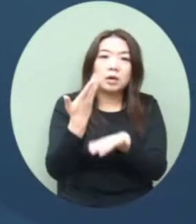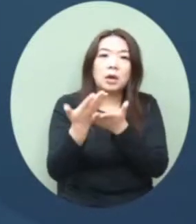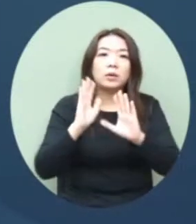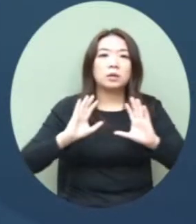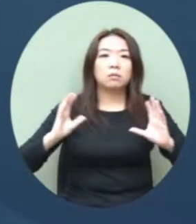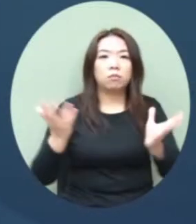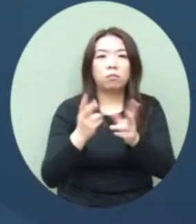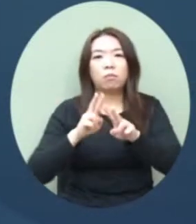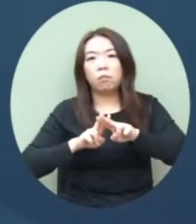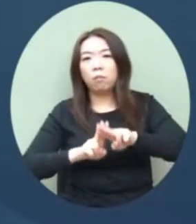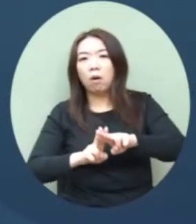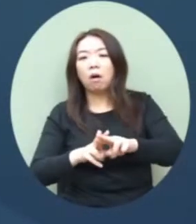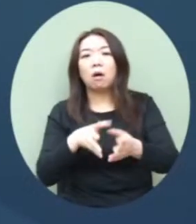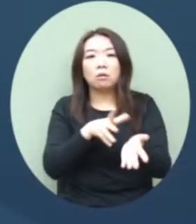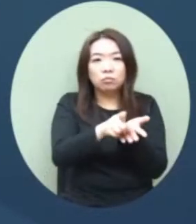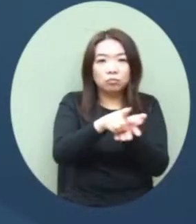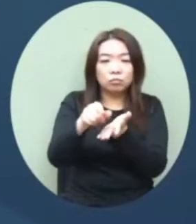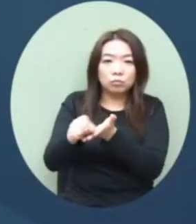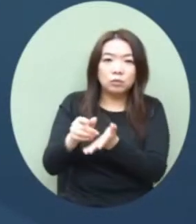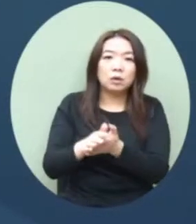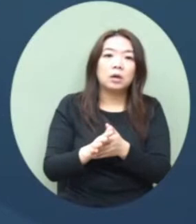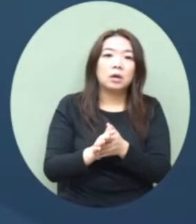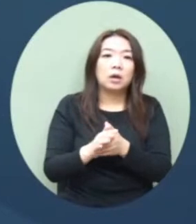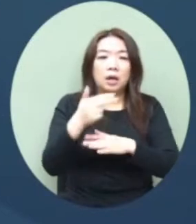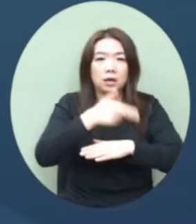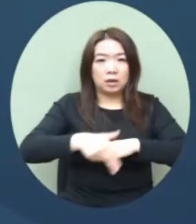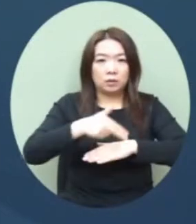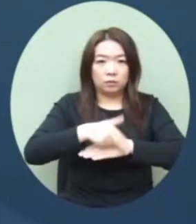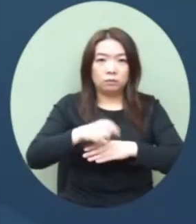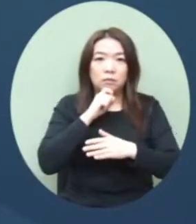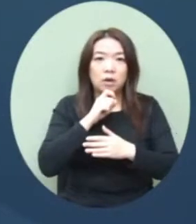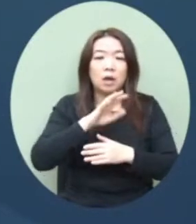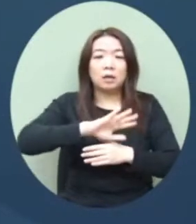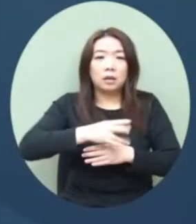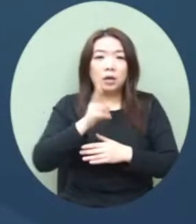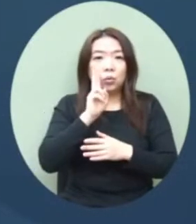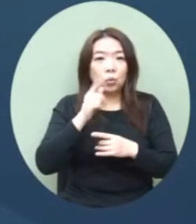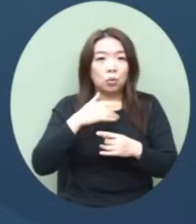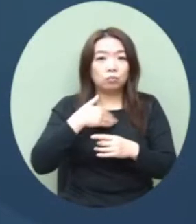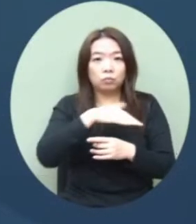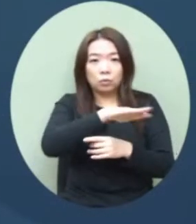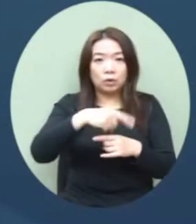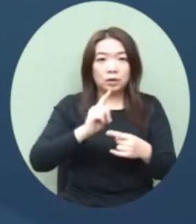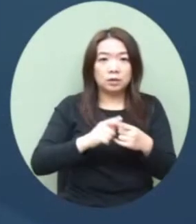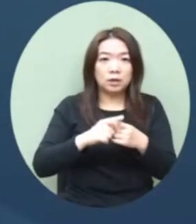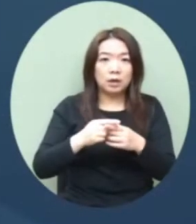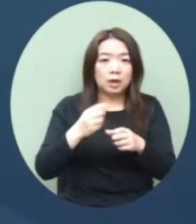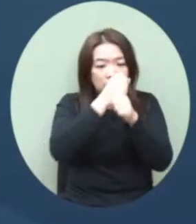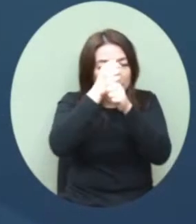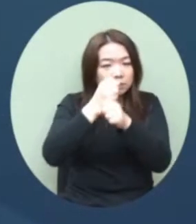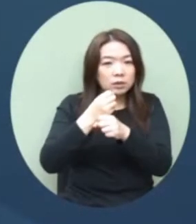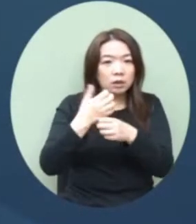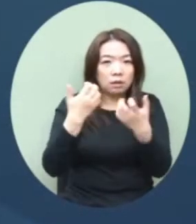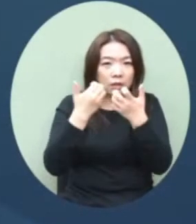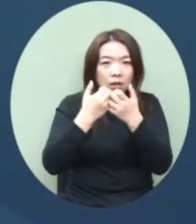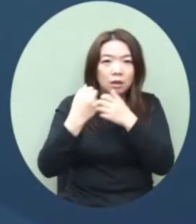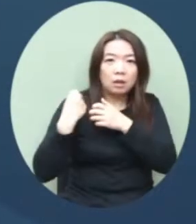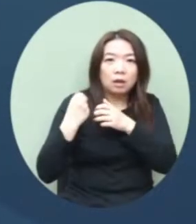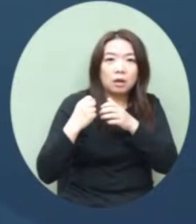focus our efforts on these places by means of restriction and